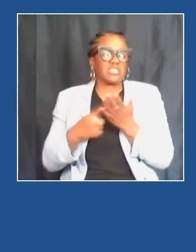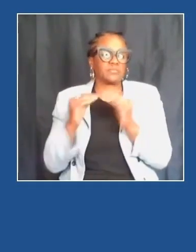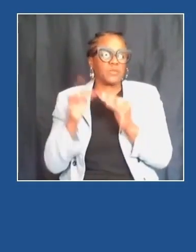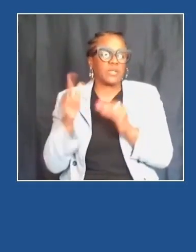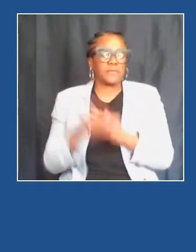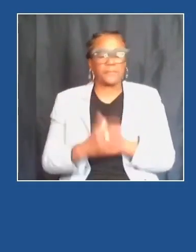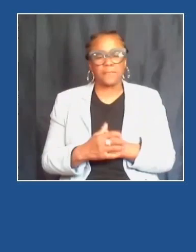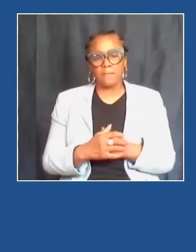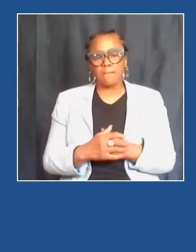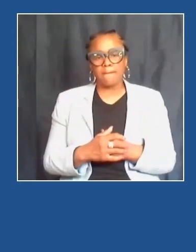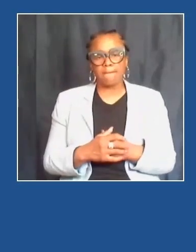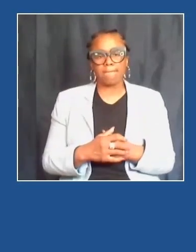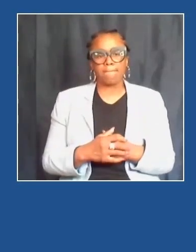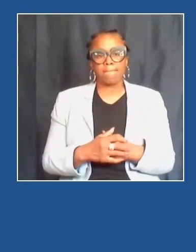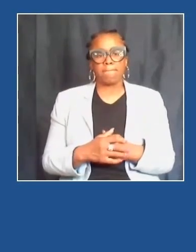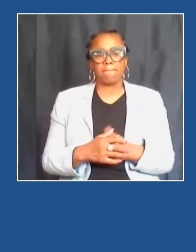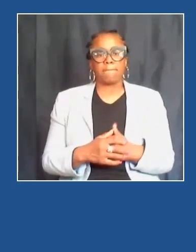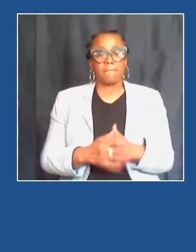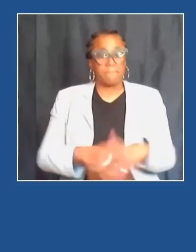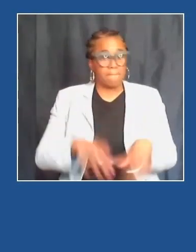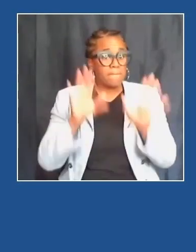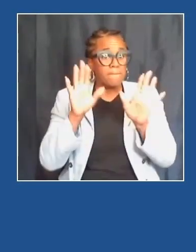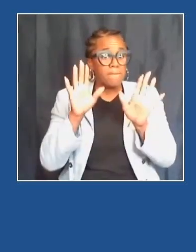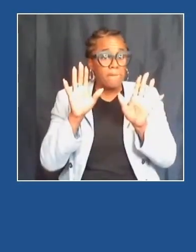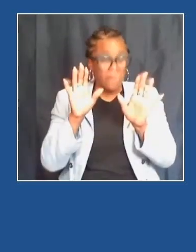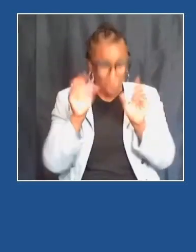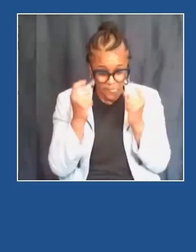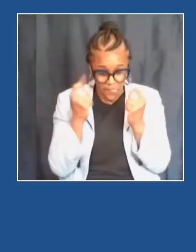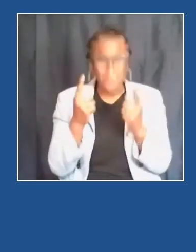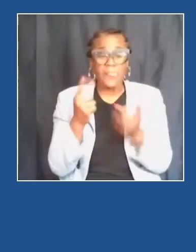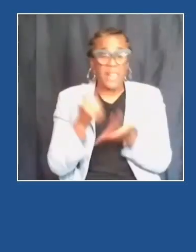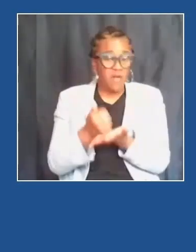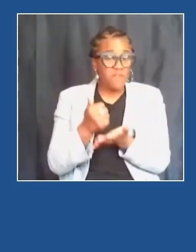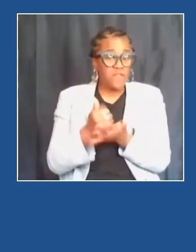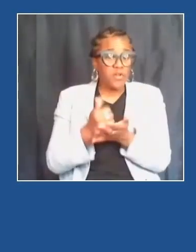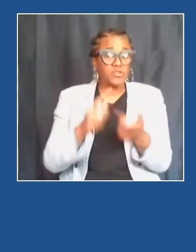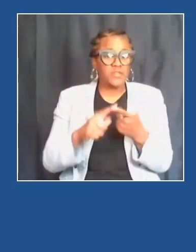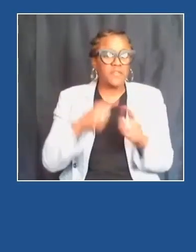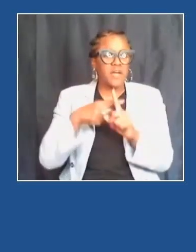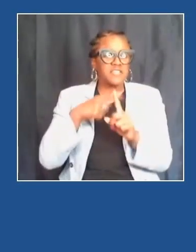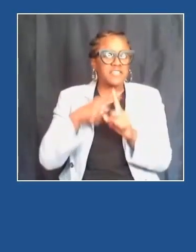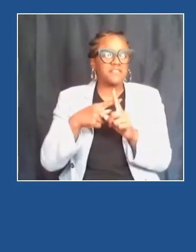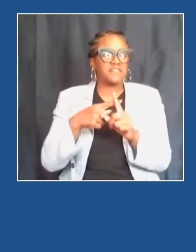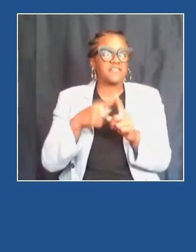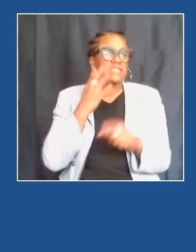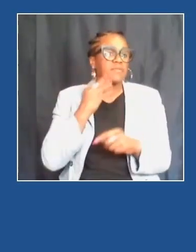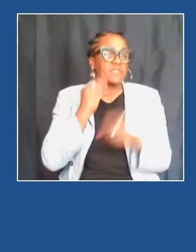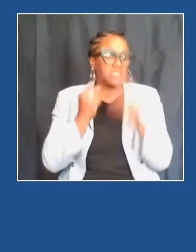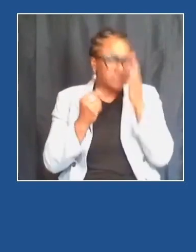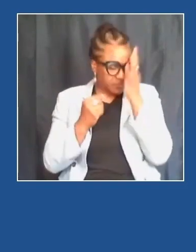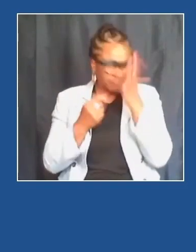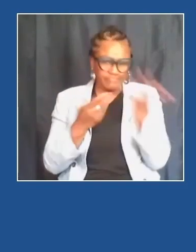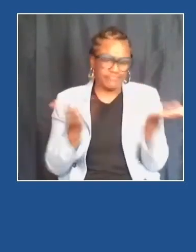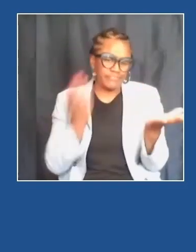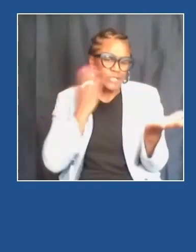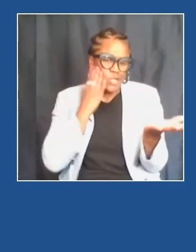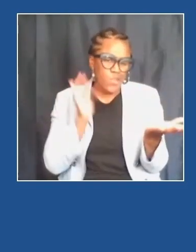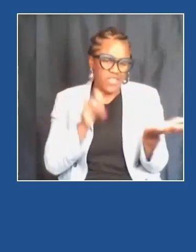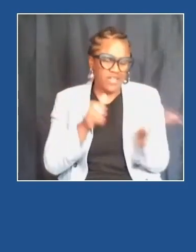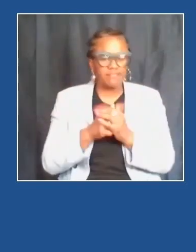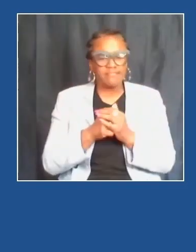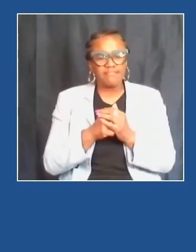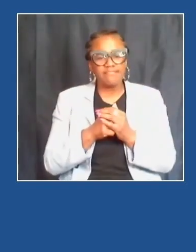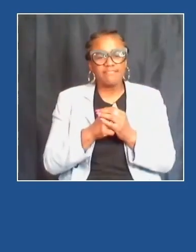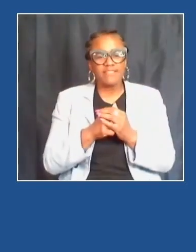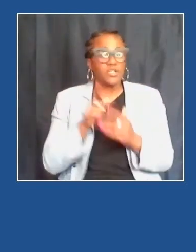All right. It's also extremely helpful to build positive experiences. Now, everybody knows this, right? It's a little bit,